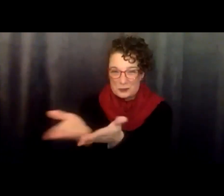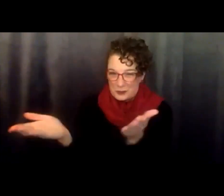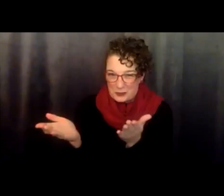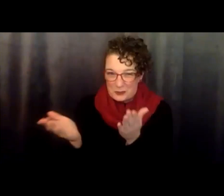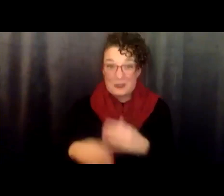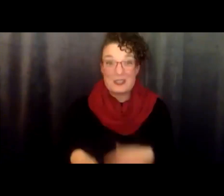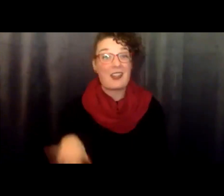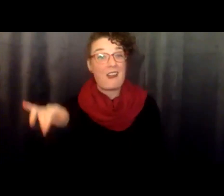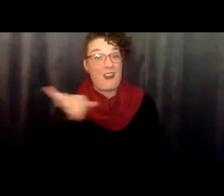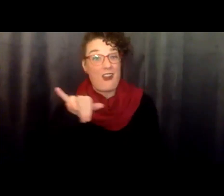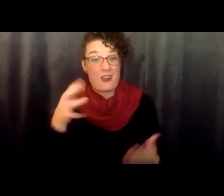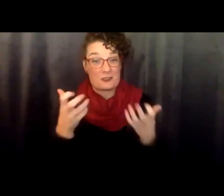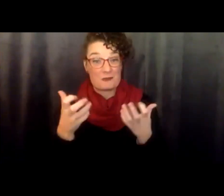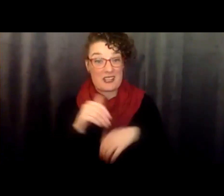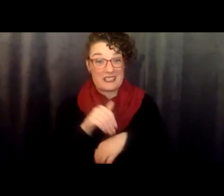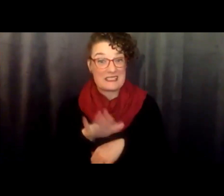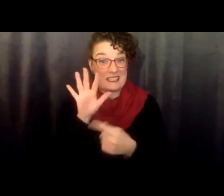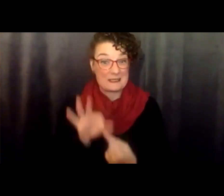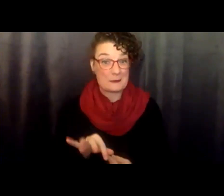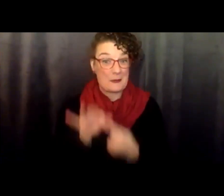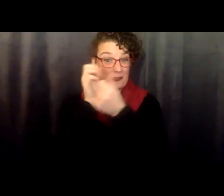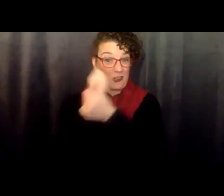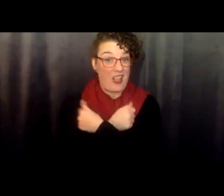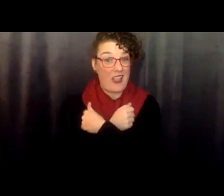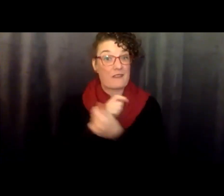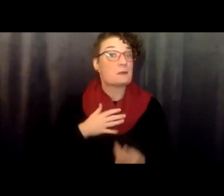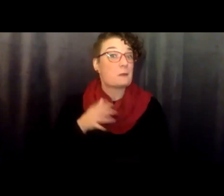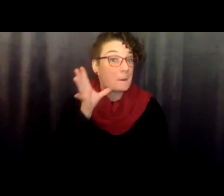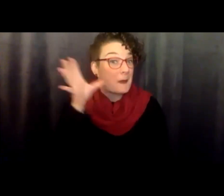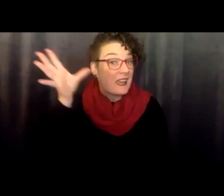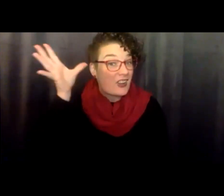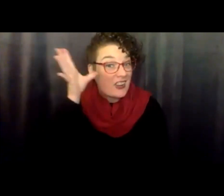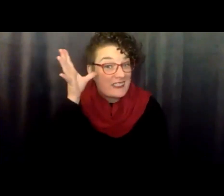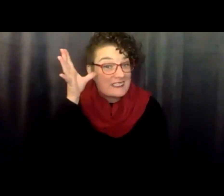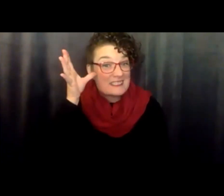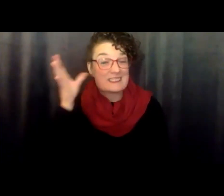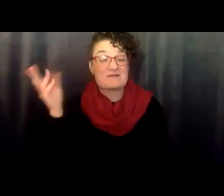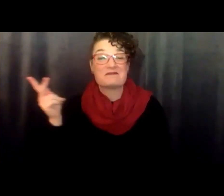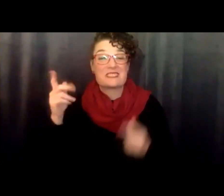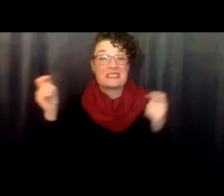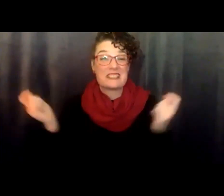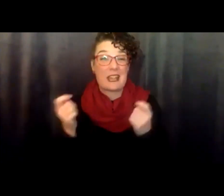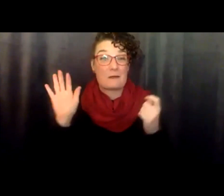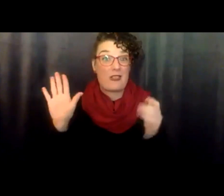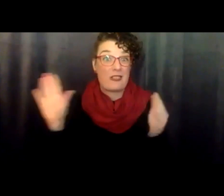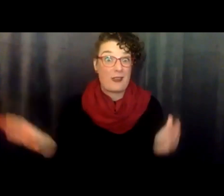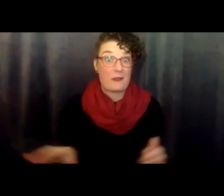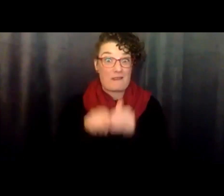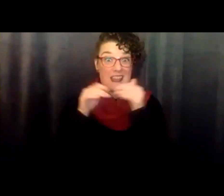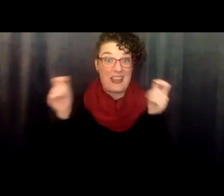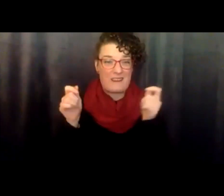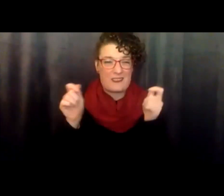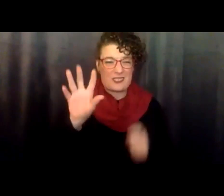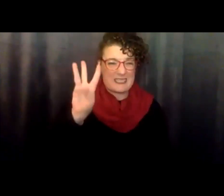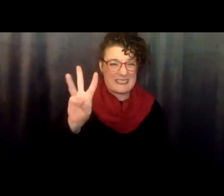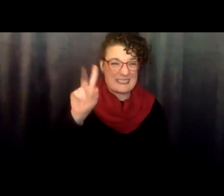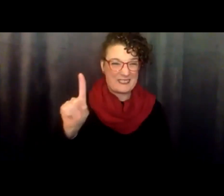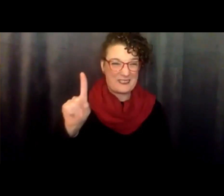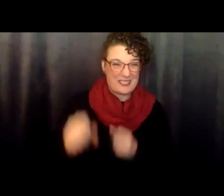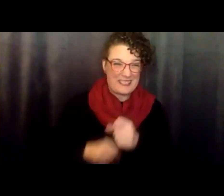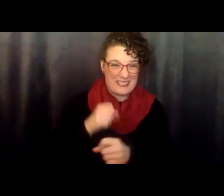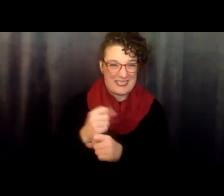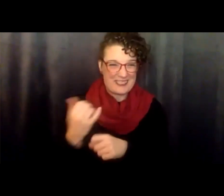And also I wanna send some special love to my parents who are celebrating their 61st wedding anniversary tonight and are joining us as